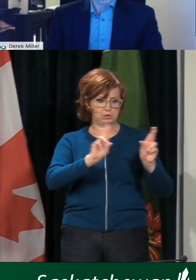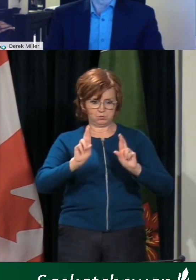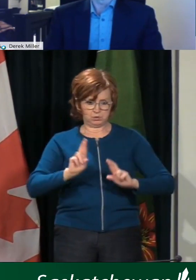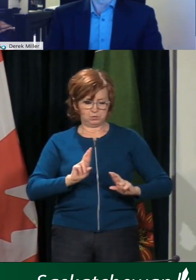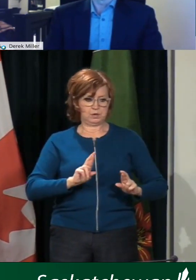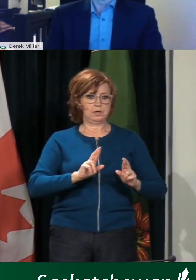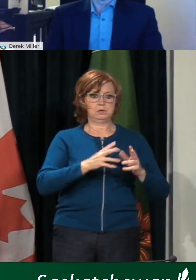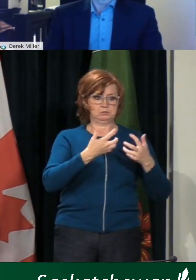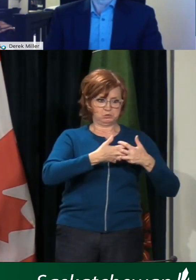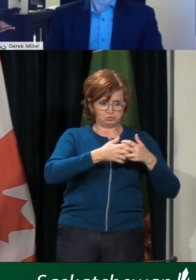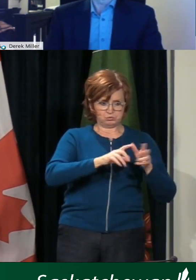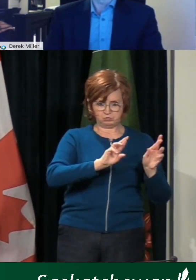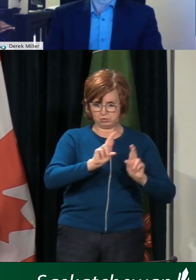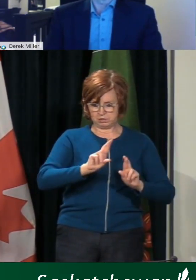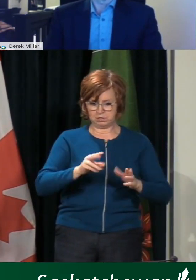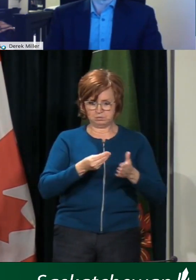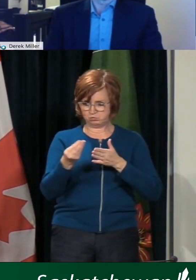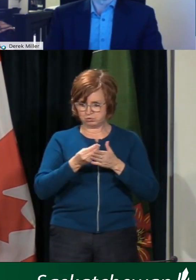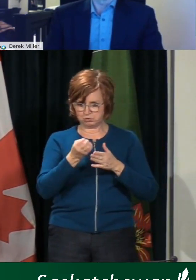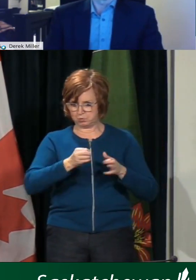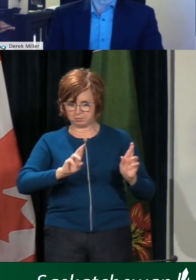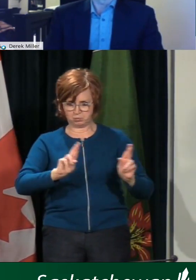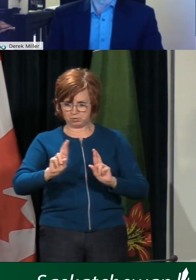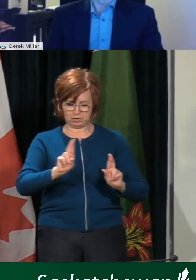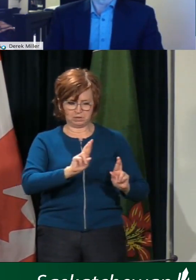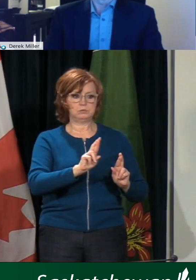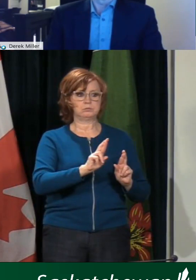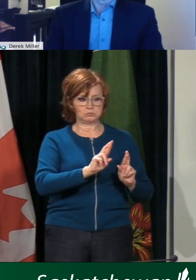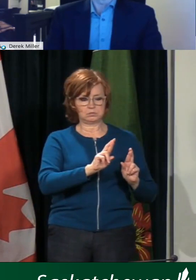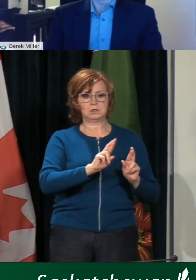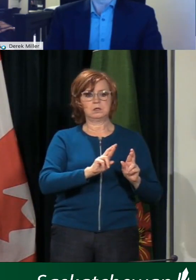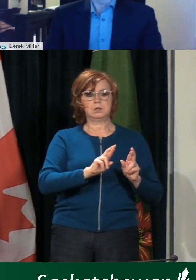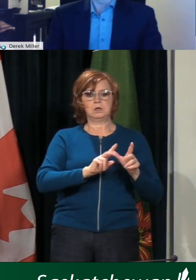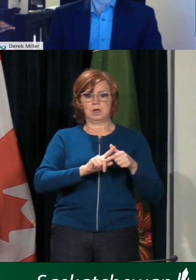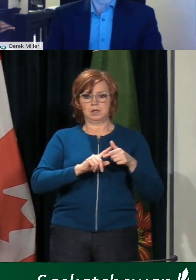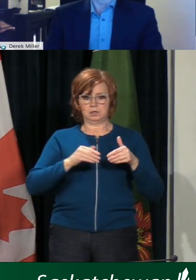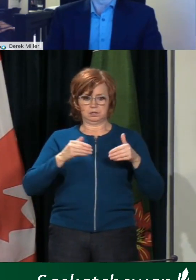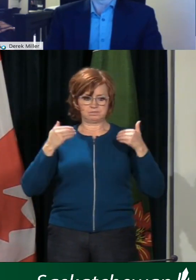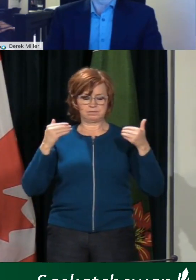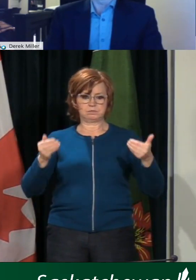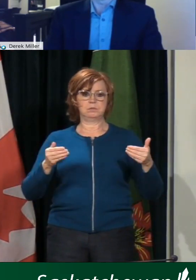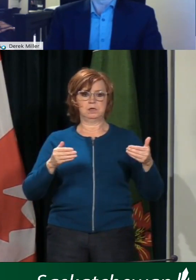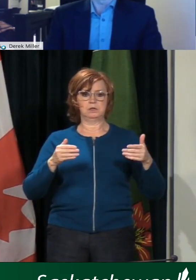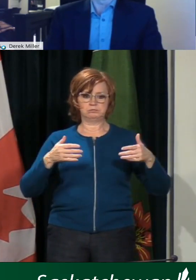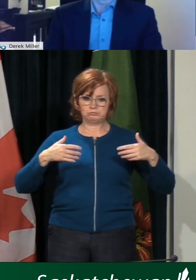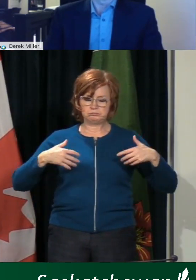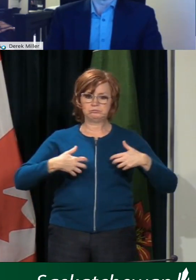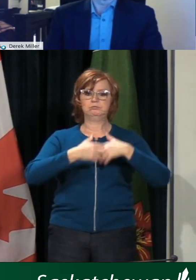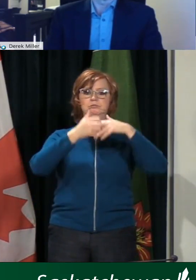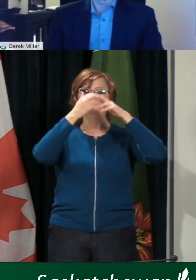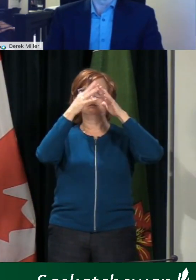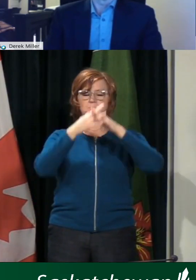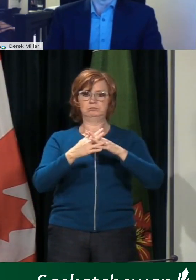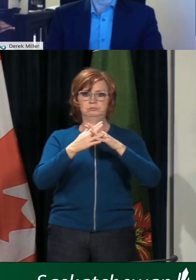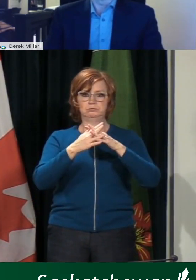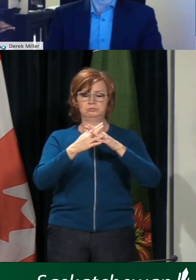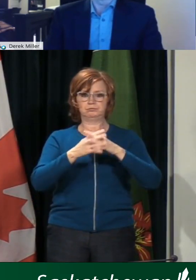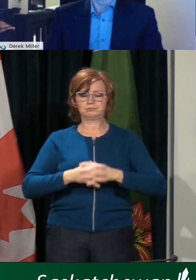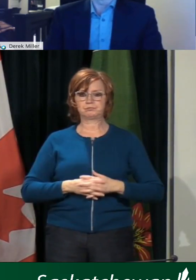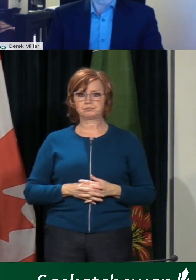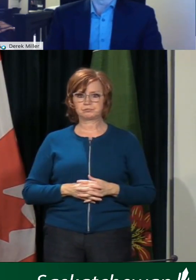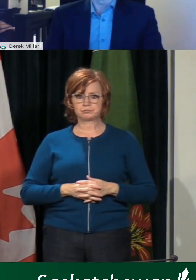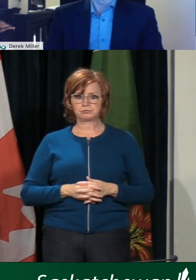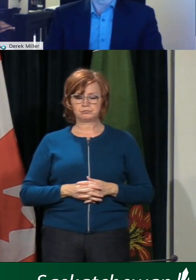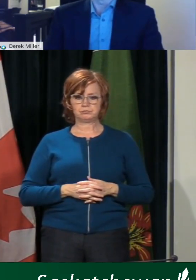the equipment, and then basically trigger the activation of those beds at a certain point